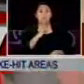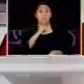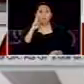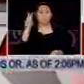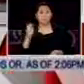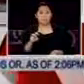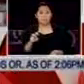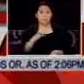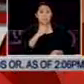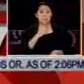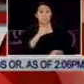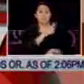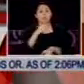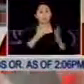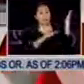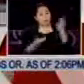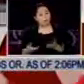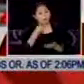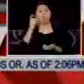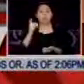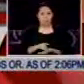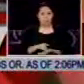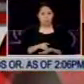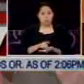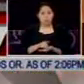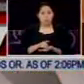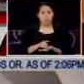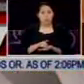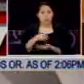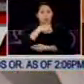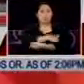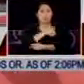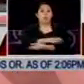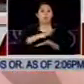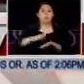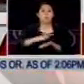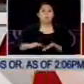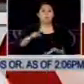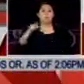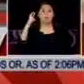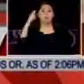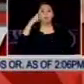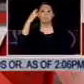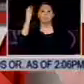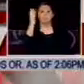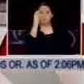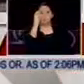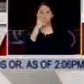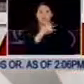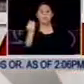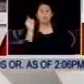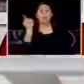bank accounts of Chief Justice Corona, only for the purpose of the instant impeachment proceedings as